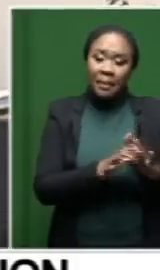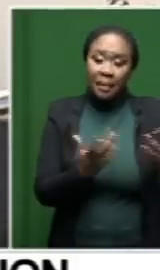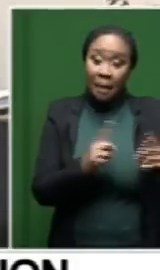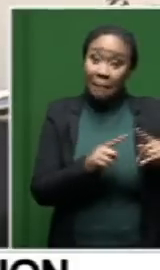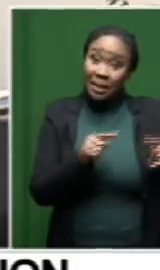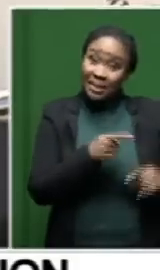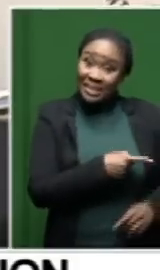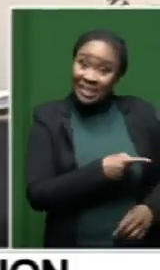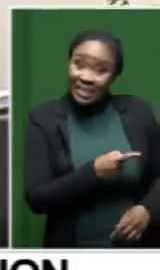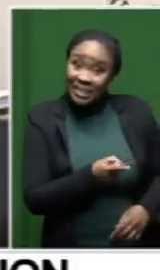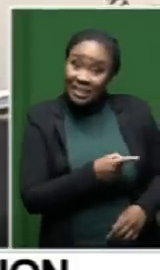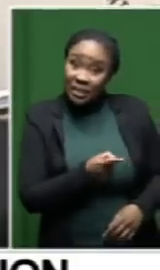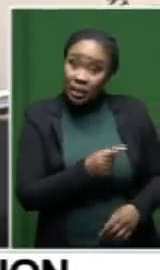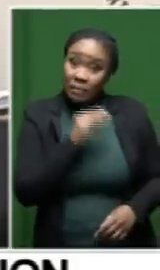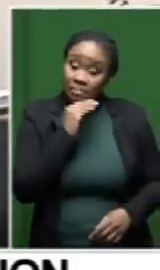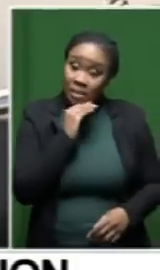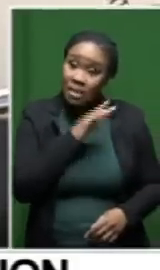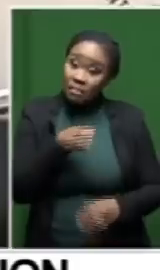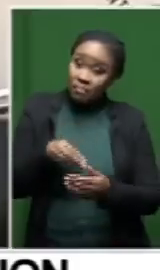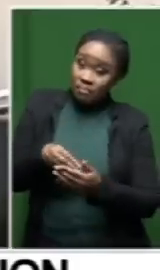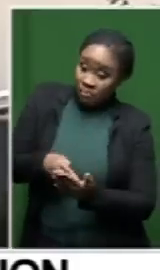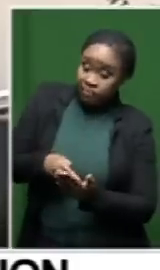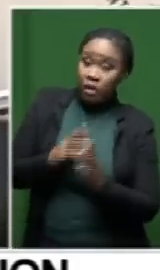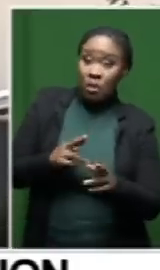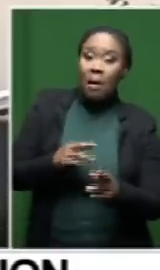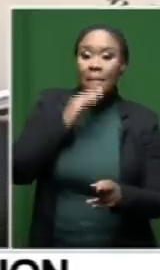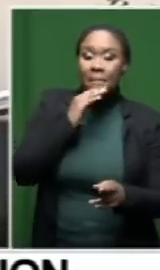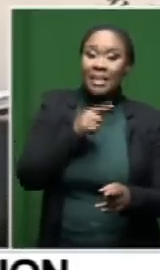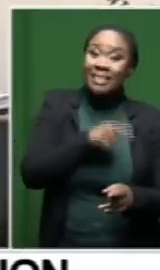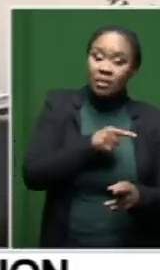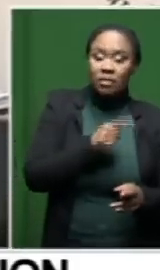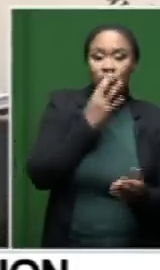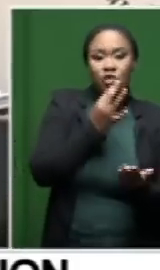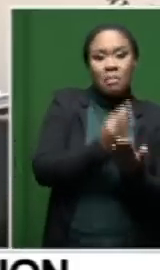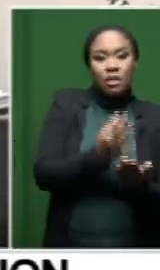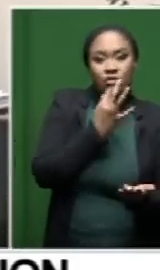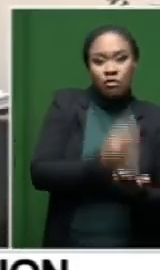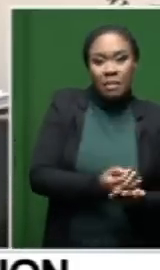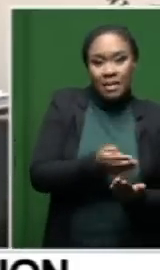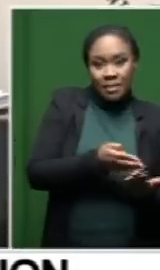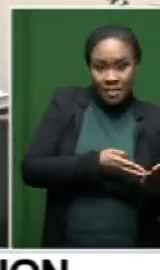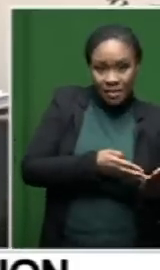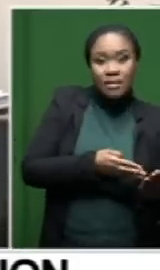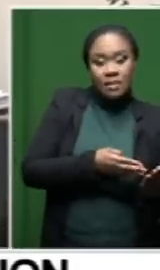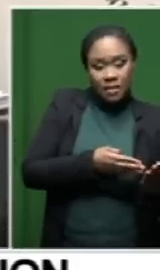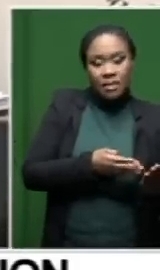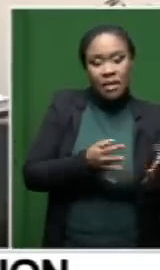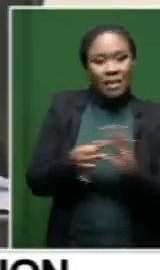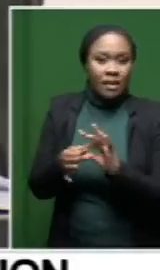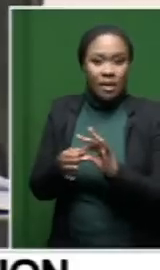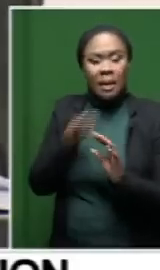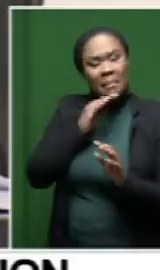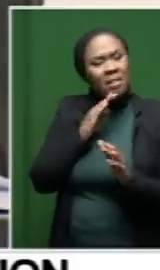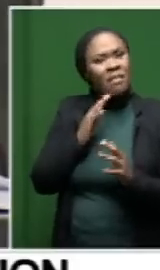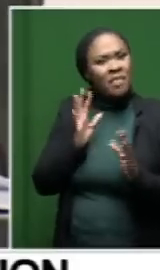what they will do is they will reinforce some of these recommendations that have been made. So those prosecutions are already ongoing